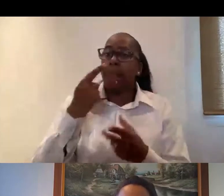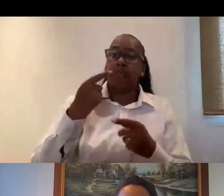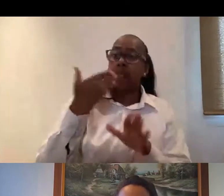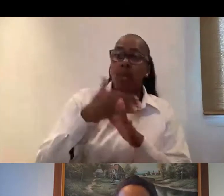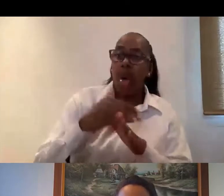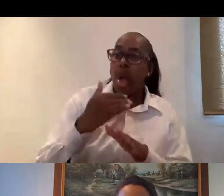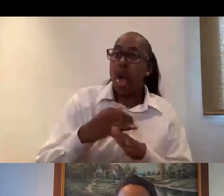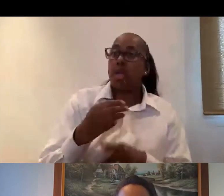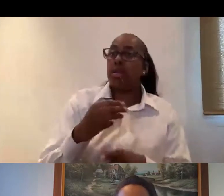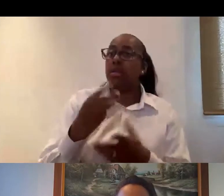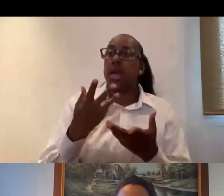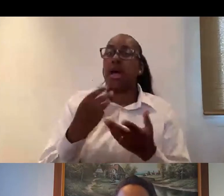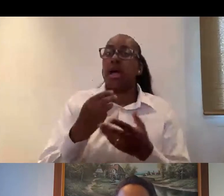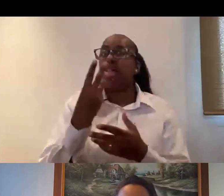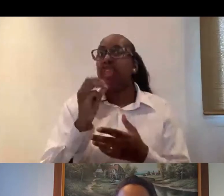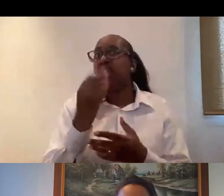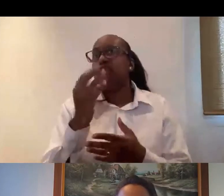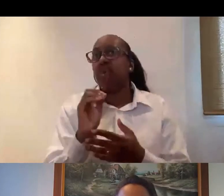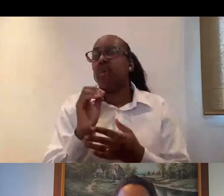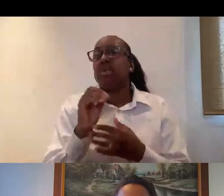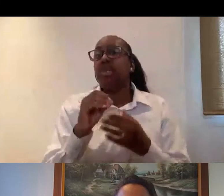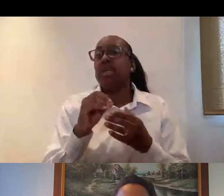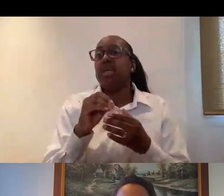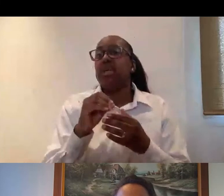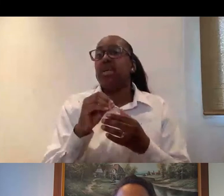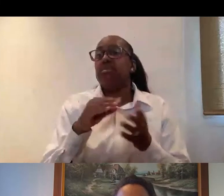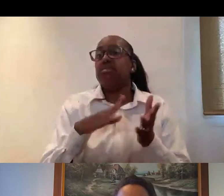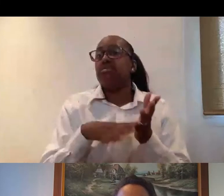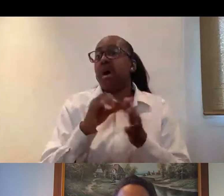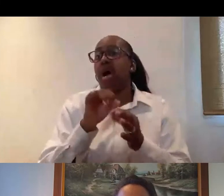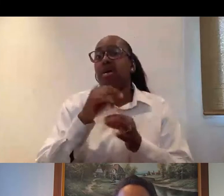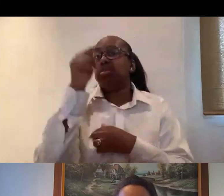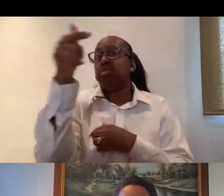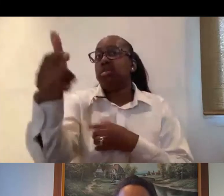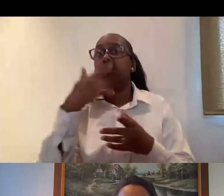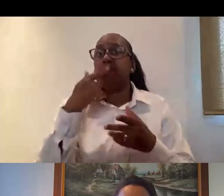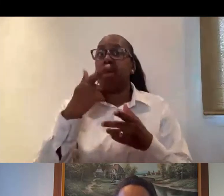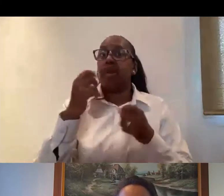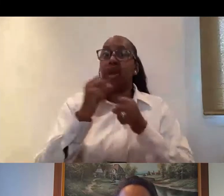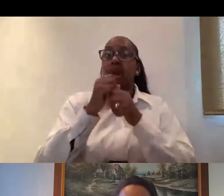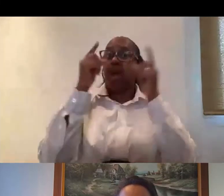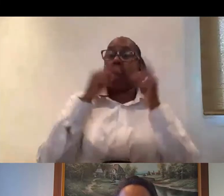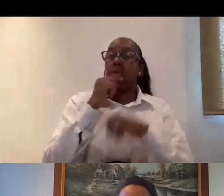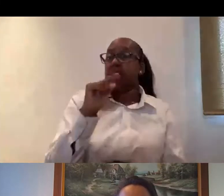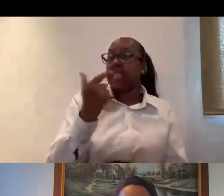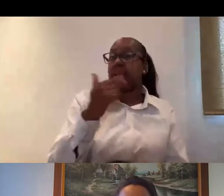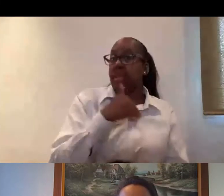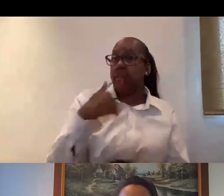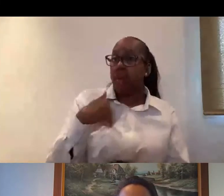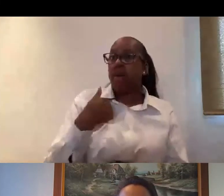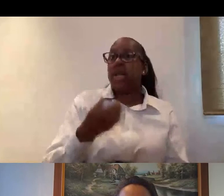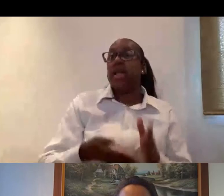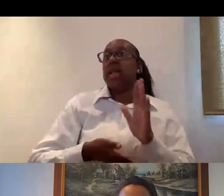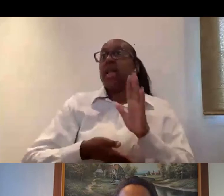of 30, 40 miles away from home. So normally I'm up and out the house at 7 in the morning, and then I get back for 4